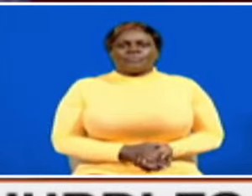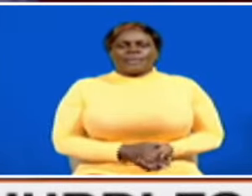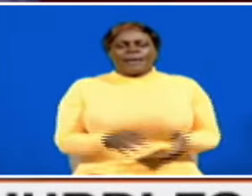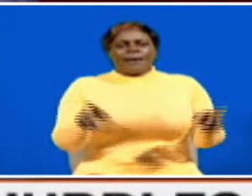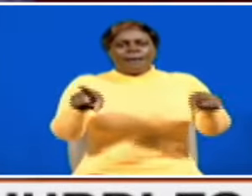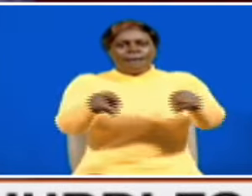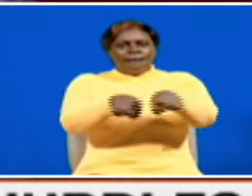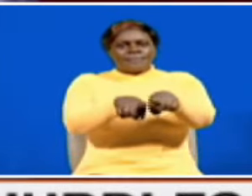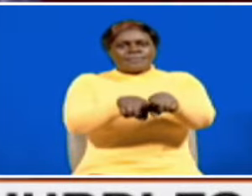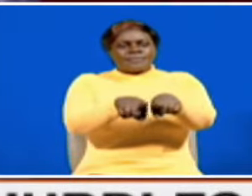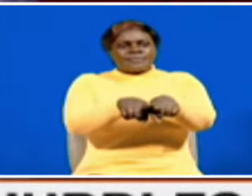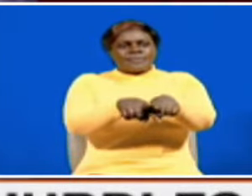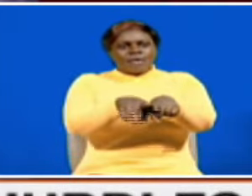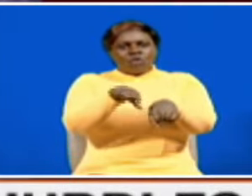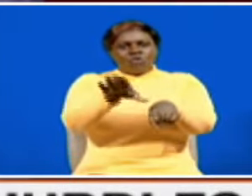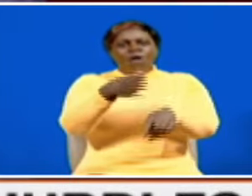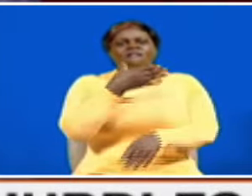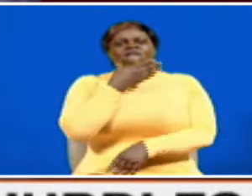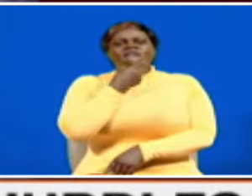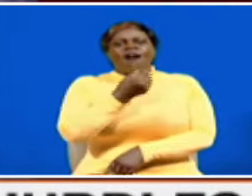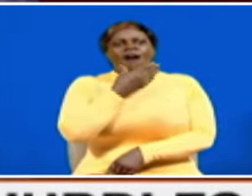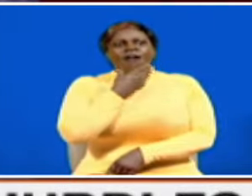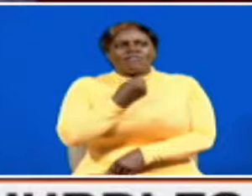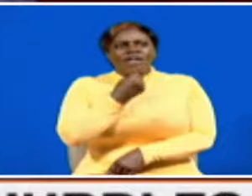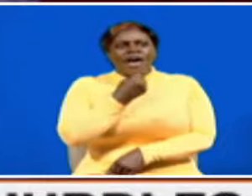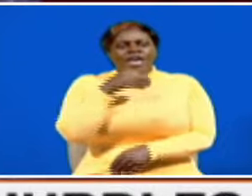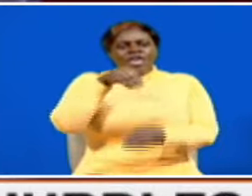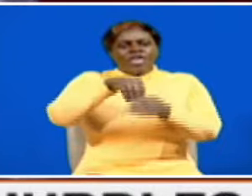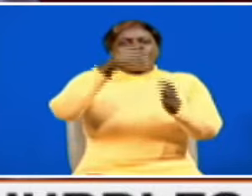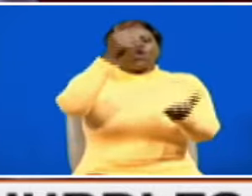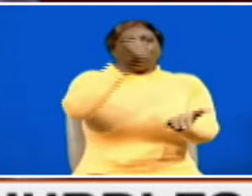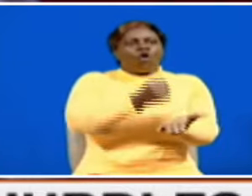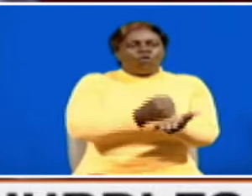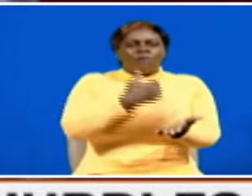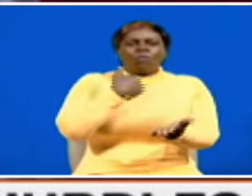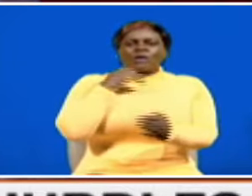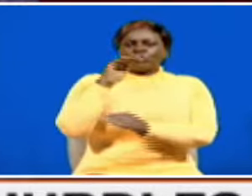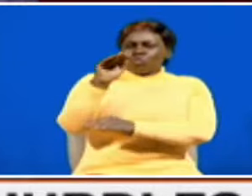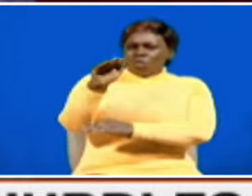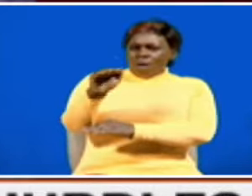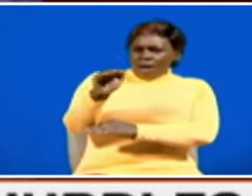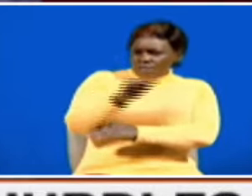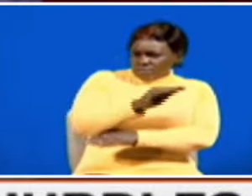as your father figure by office. Nataka niwaombe